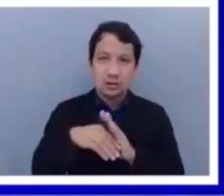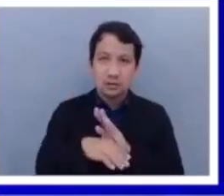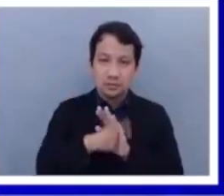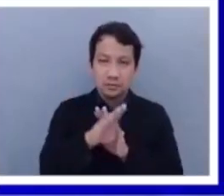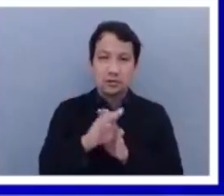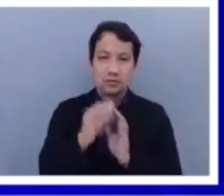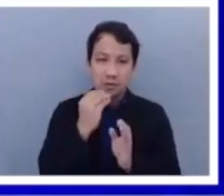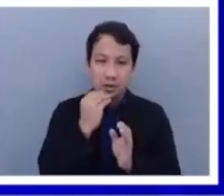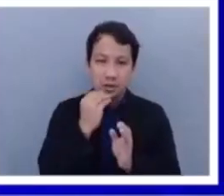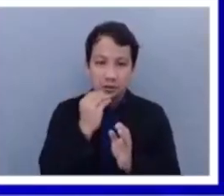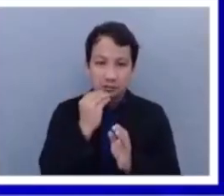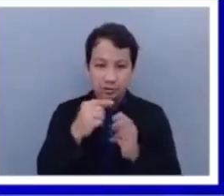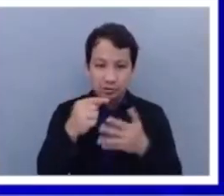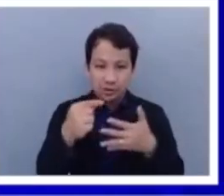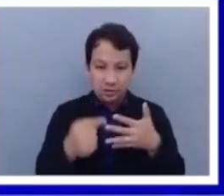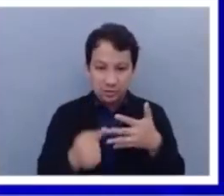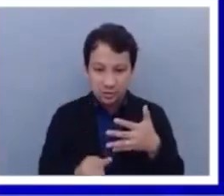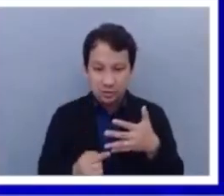items,